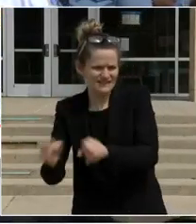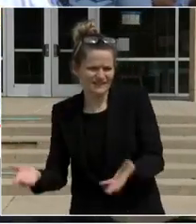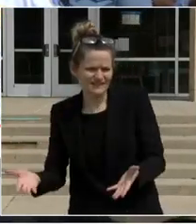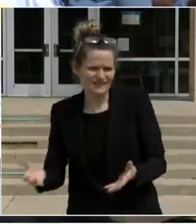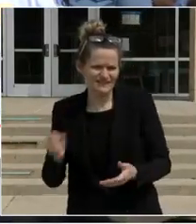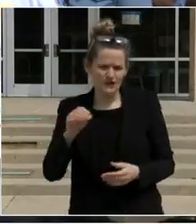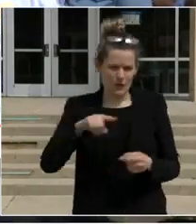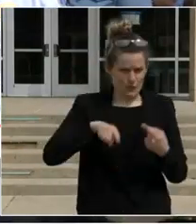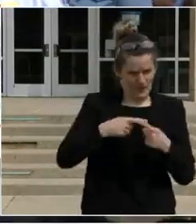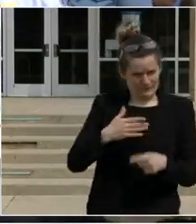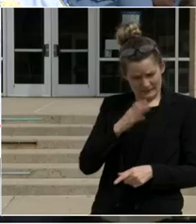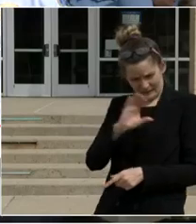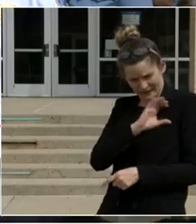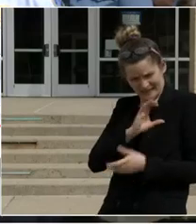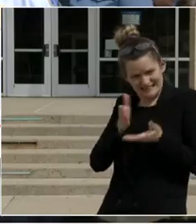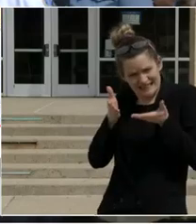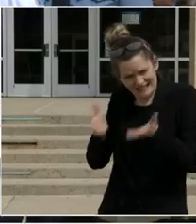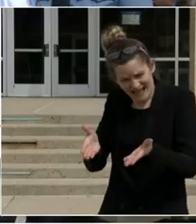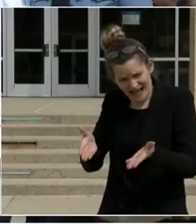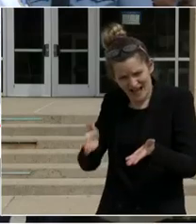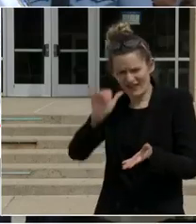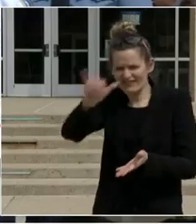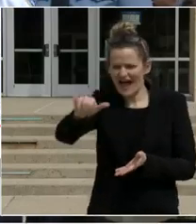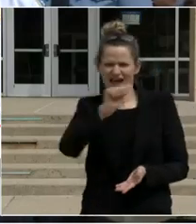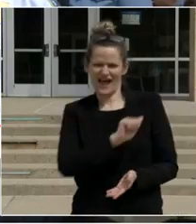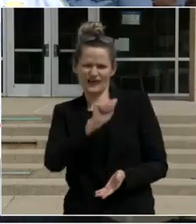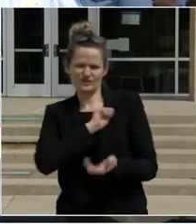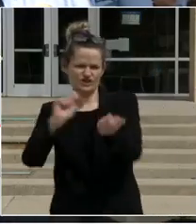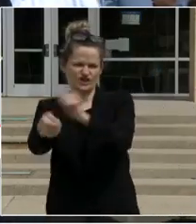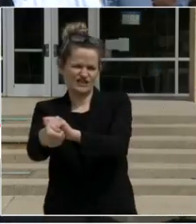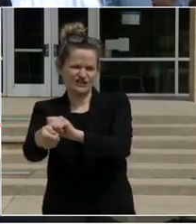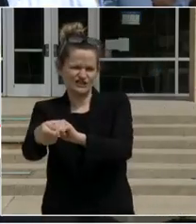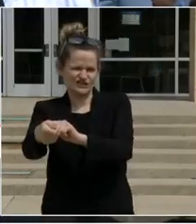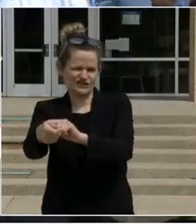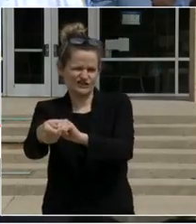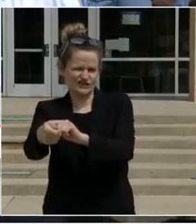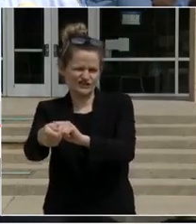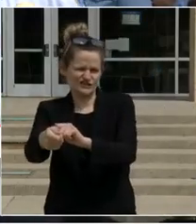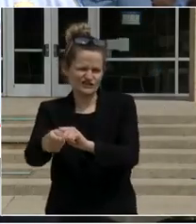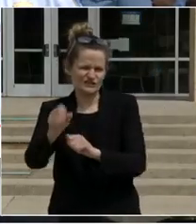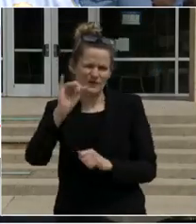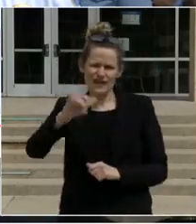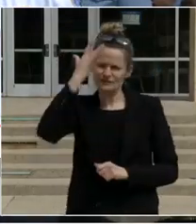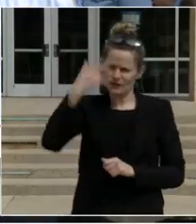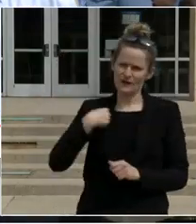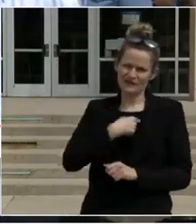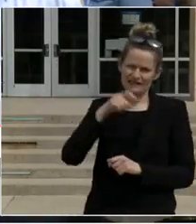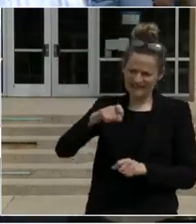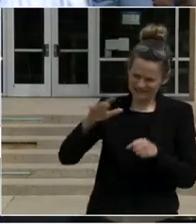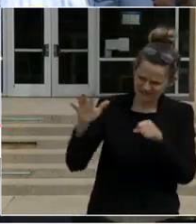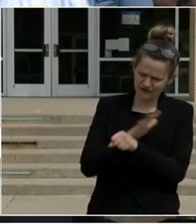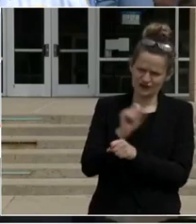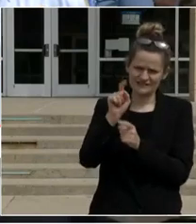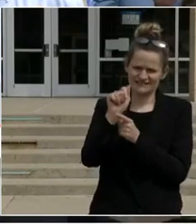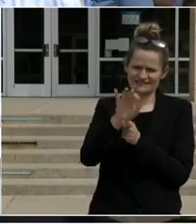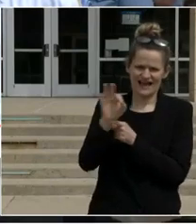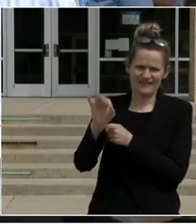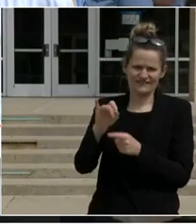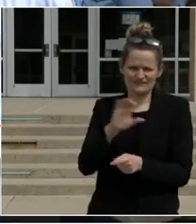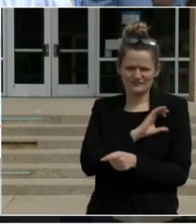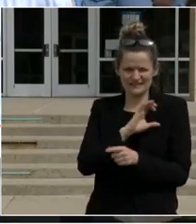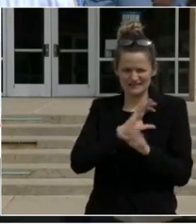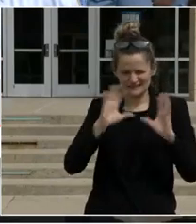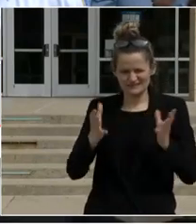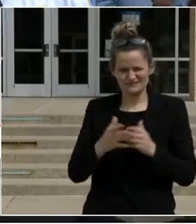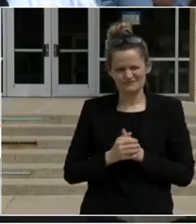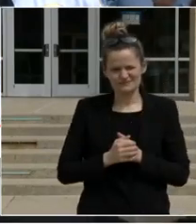that. And that's why we have to have a fully staffed police department. Yes? What makes